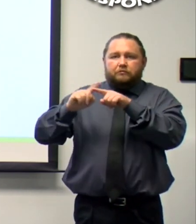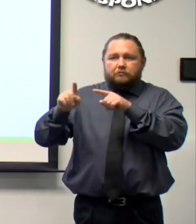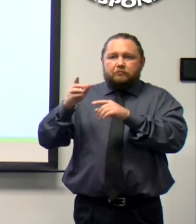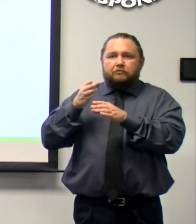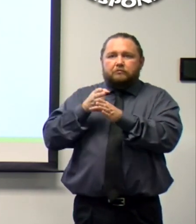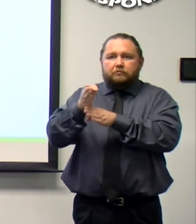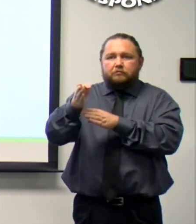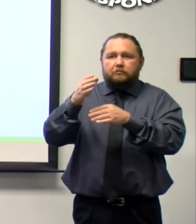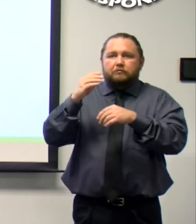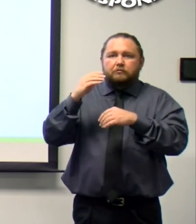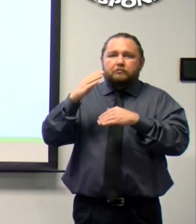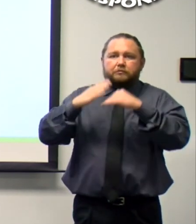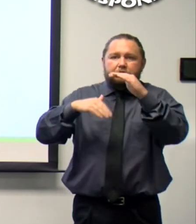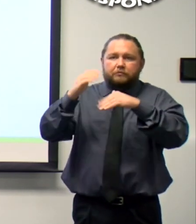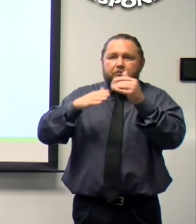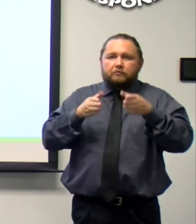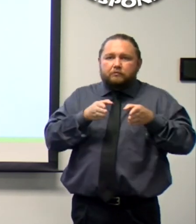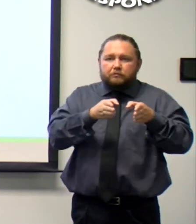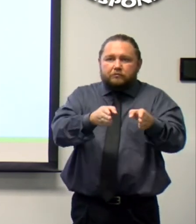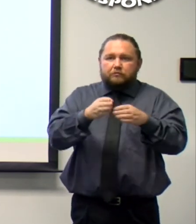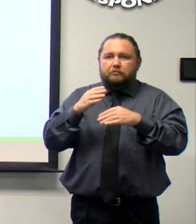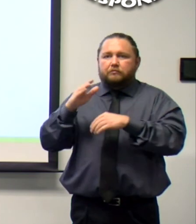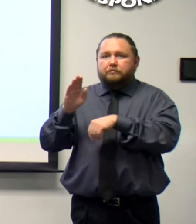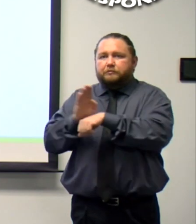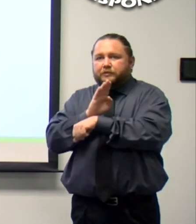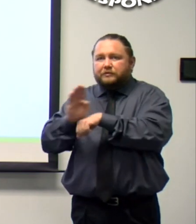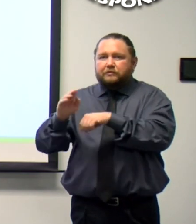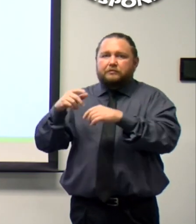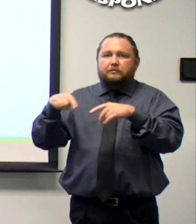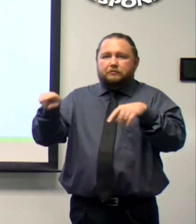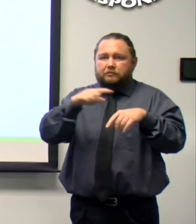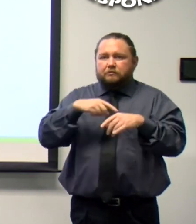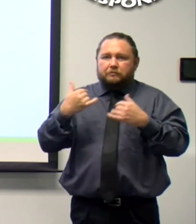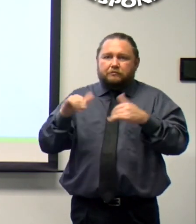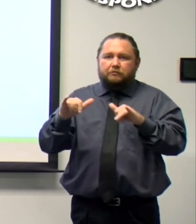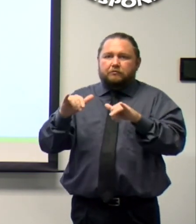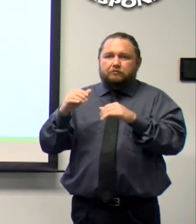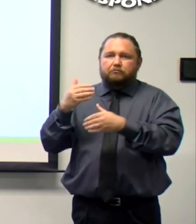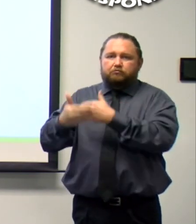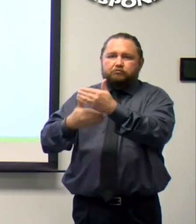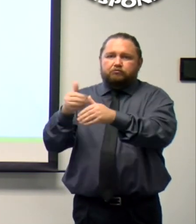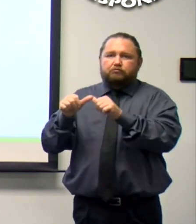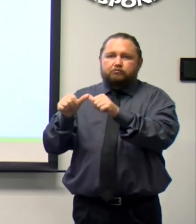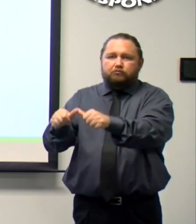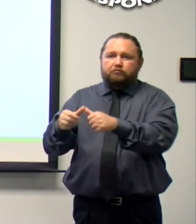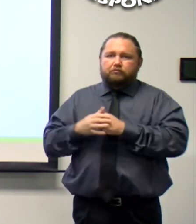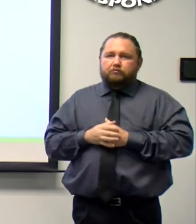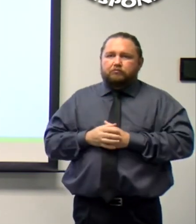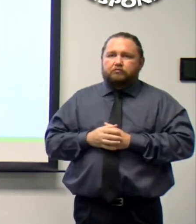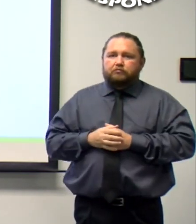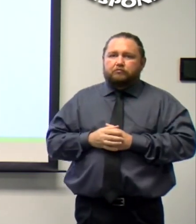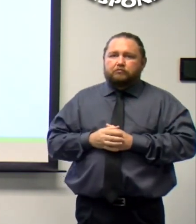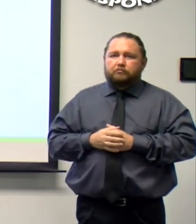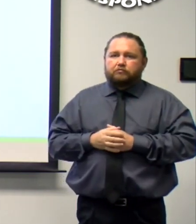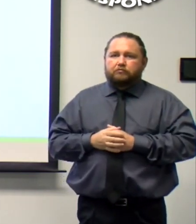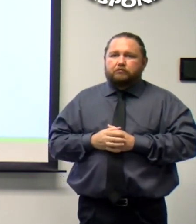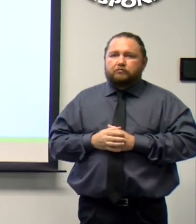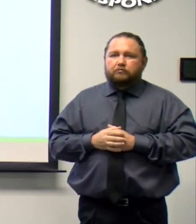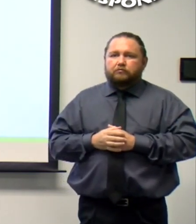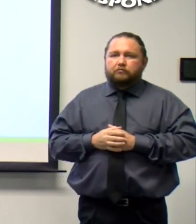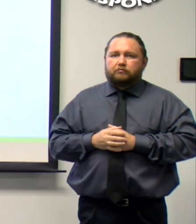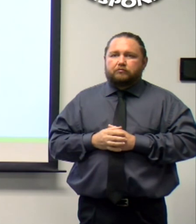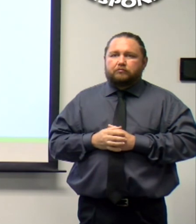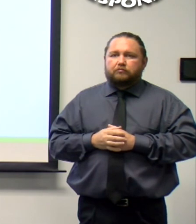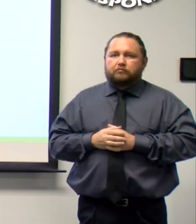are working remotely. People who are in finance and other things that are very data specific,